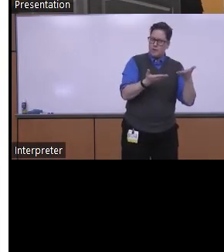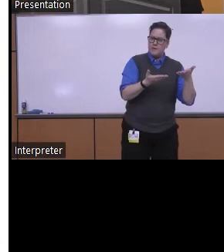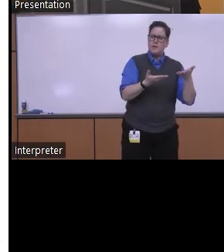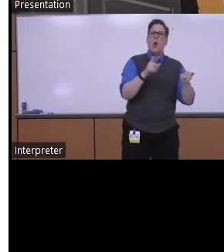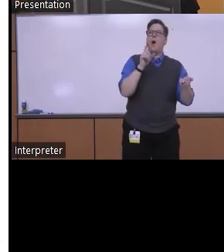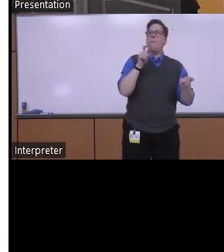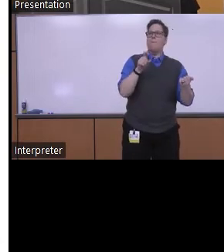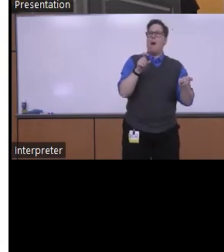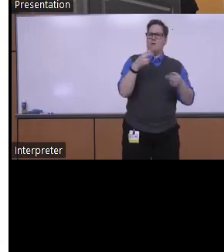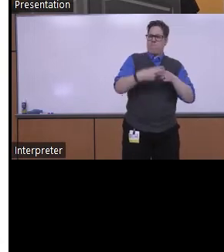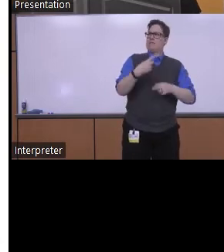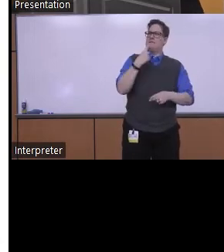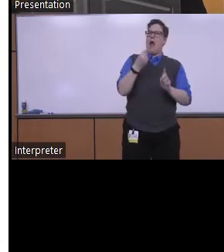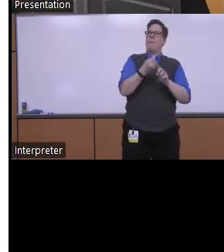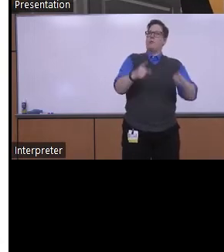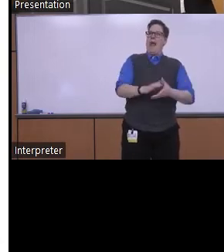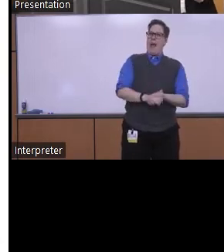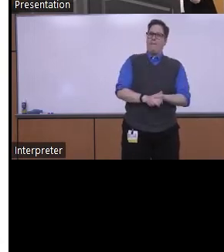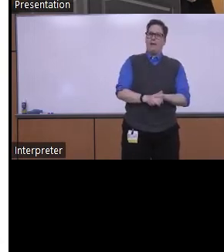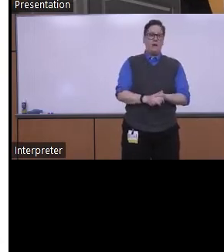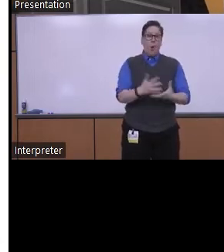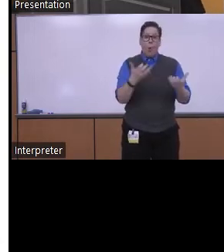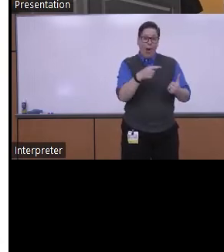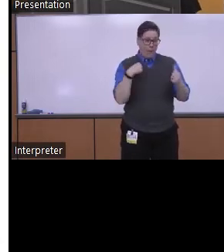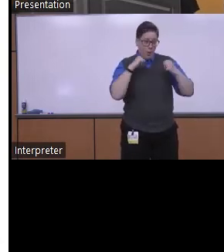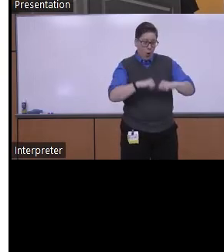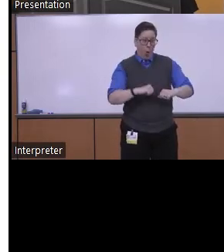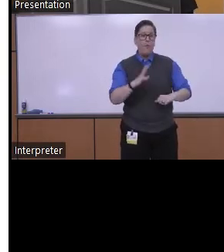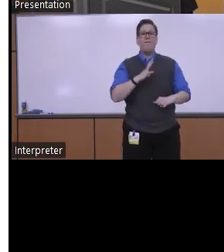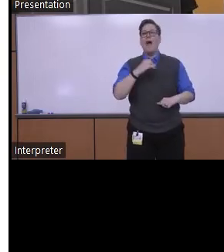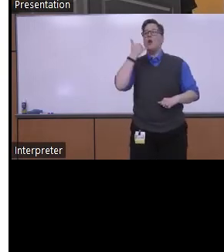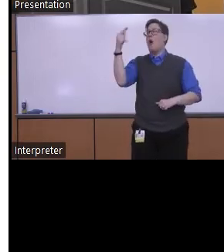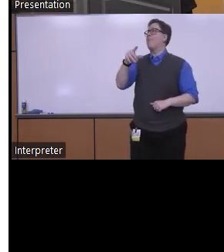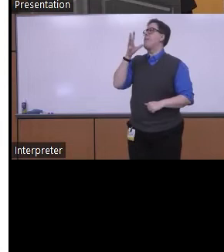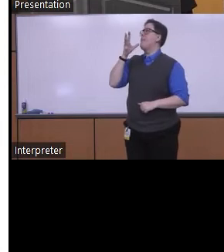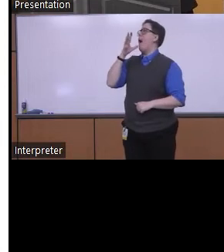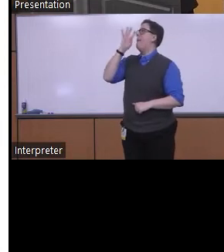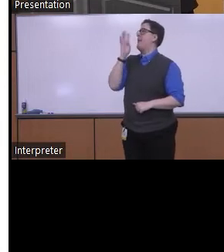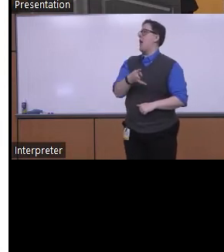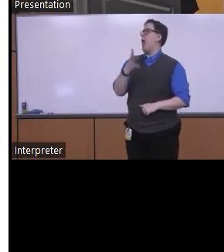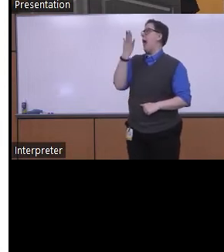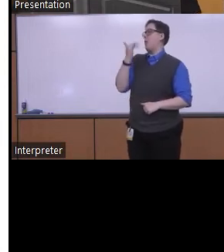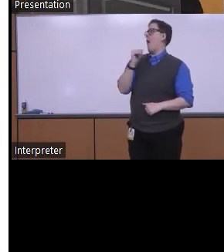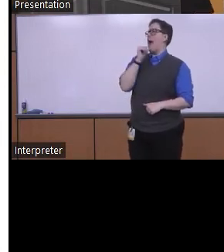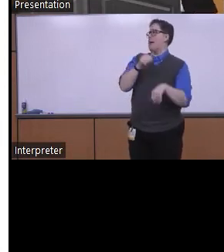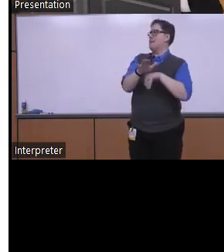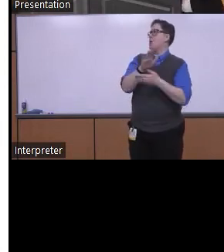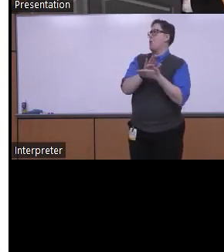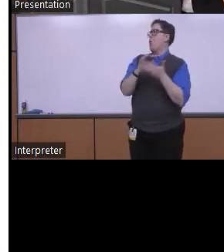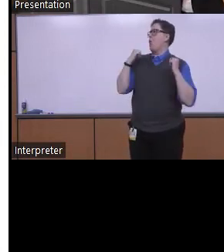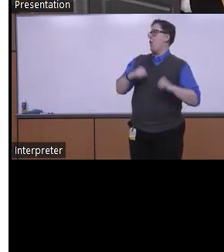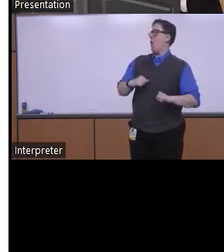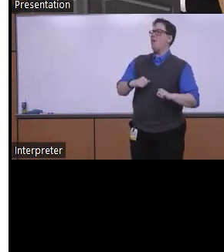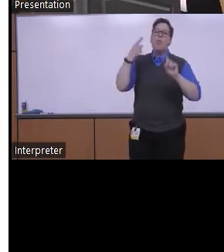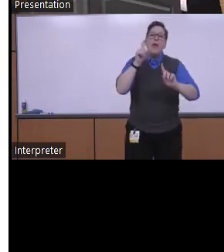have to allege abuse. So we want kids to have a coat. So we call mom in for neglect for letting the kid to go to school without a coat. What the kid actually